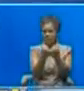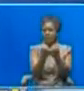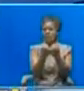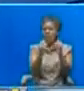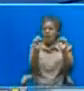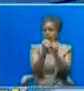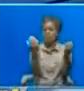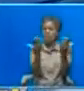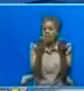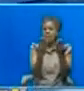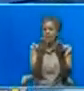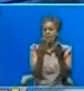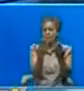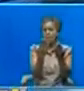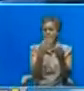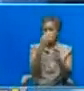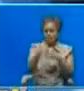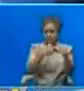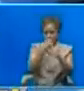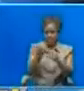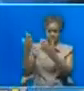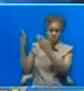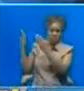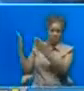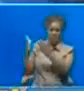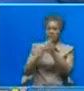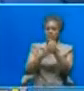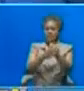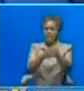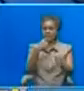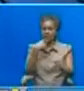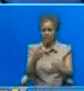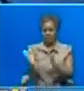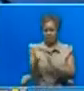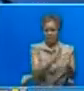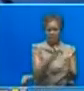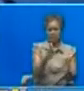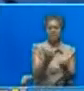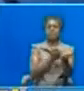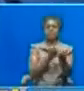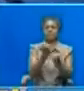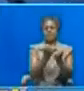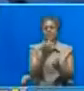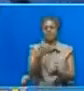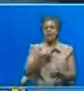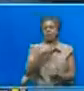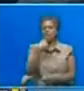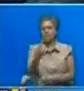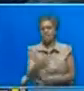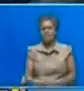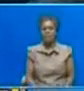to happen in April. Here is what one of the leaders that is organizing for this trade summit had to say.